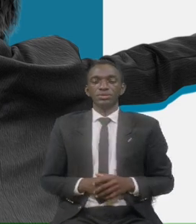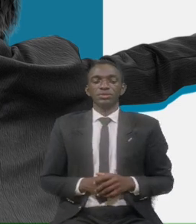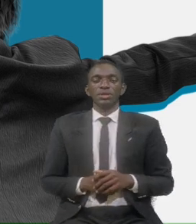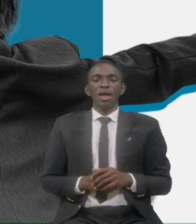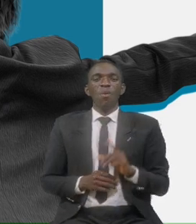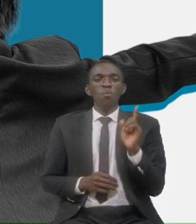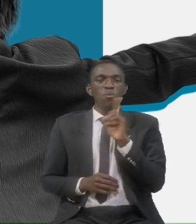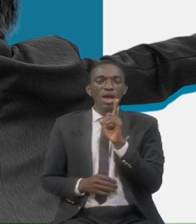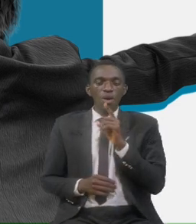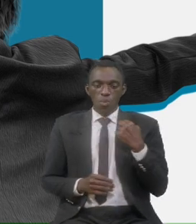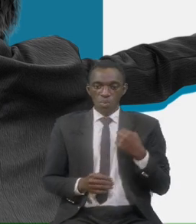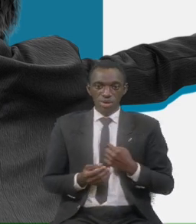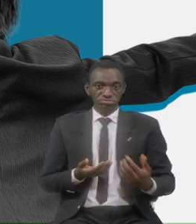gathered,